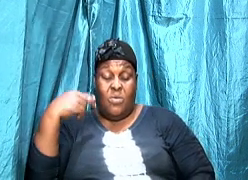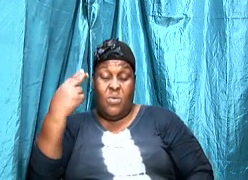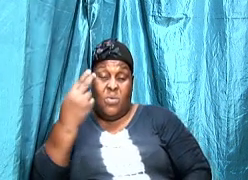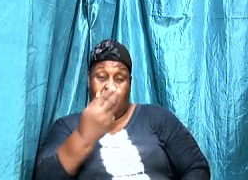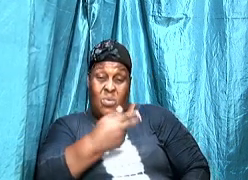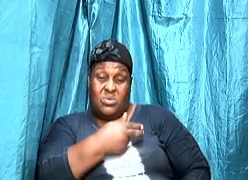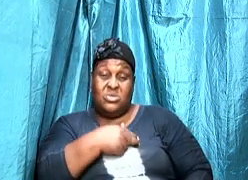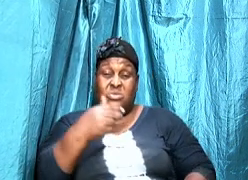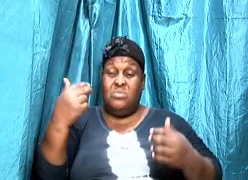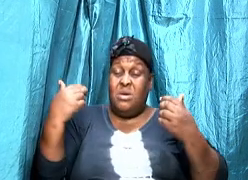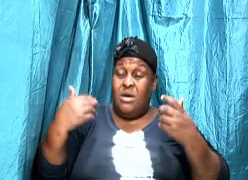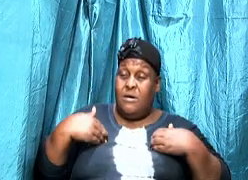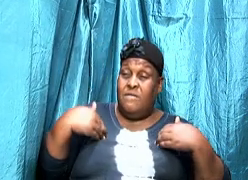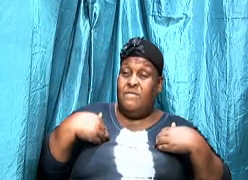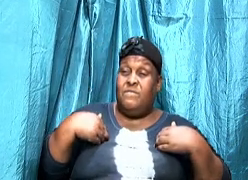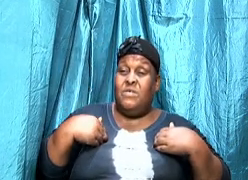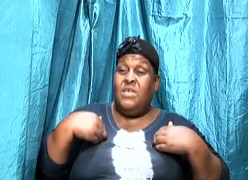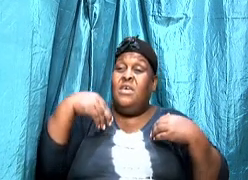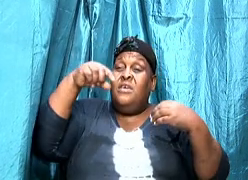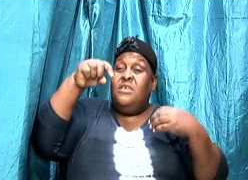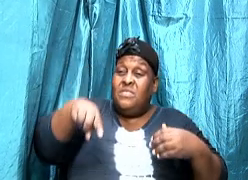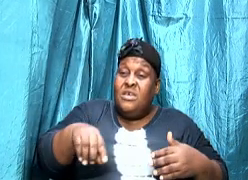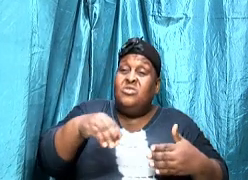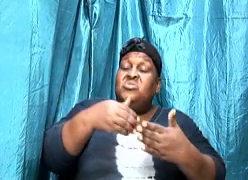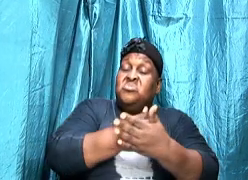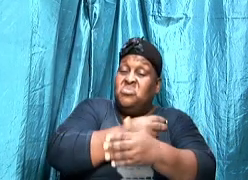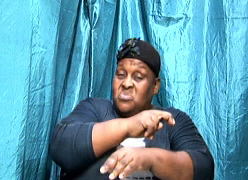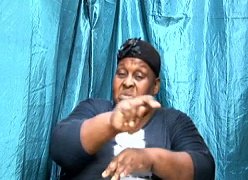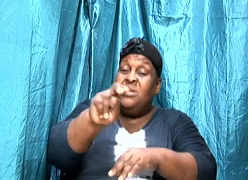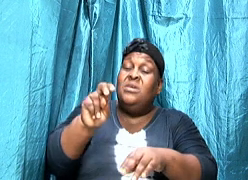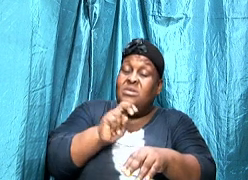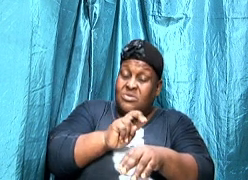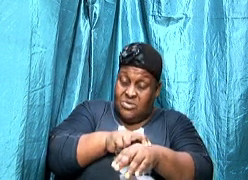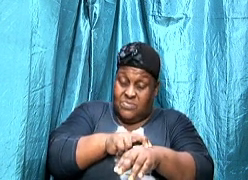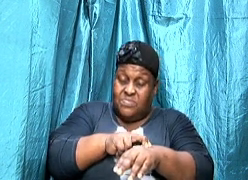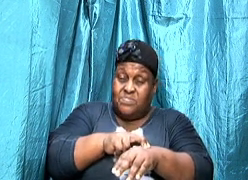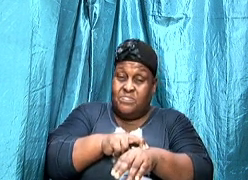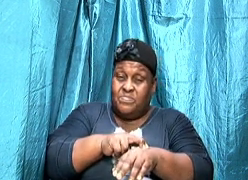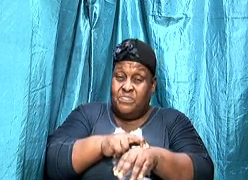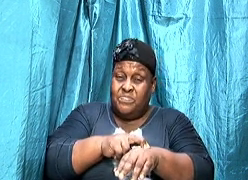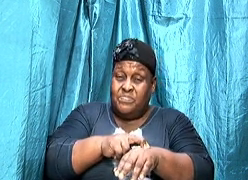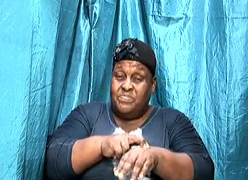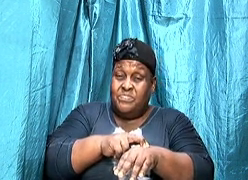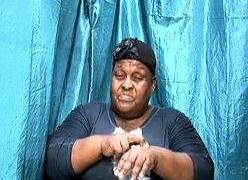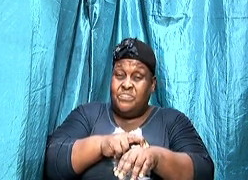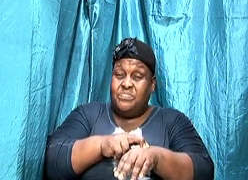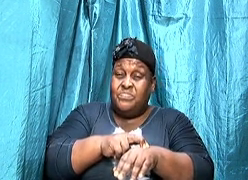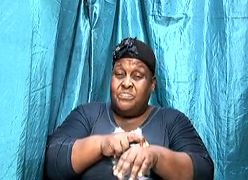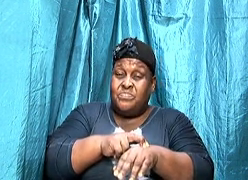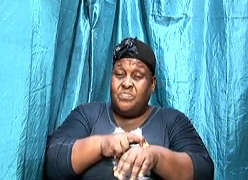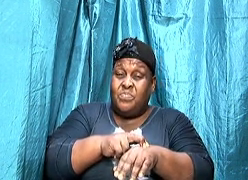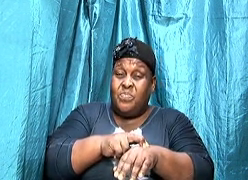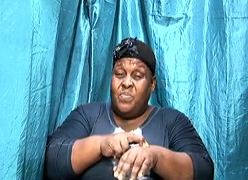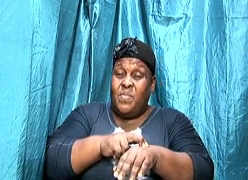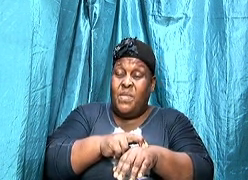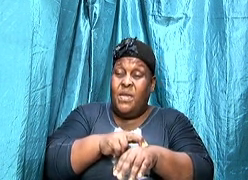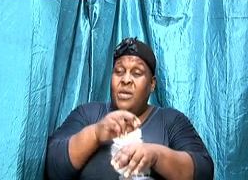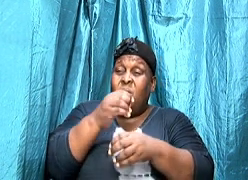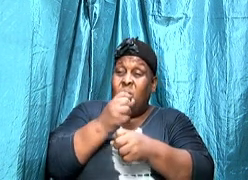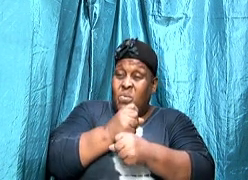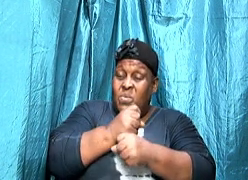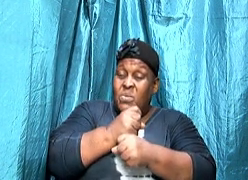have this new nature, in order for us to attain unto